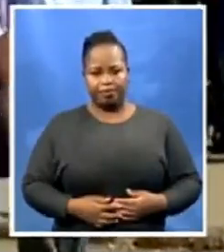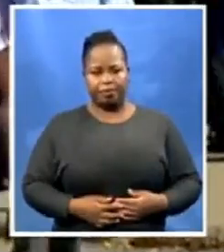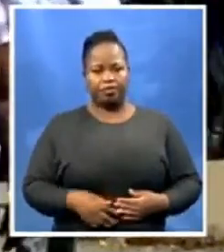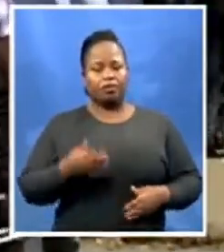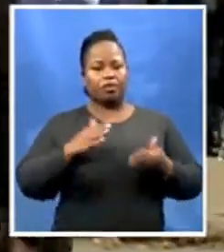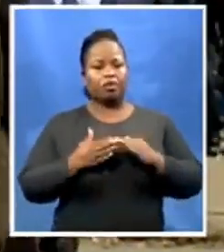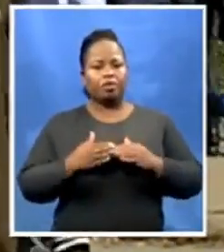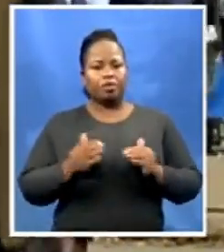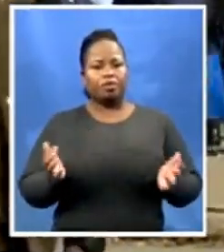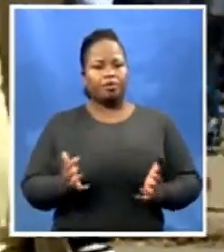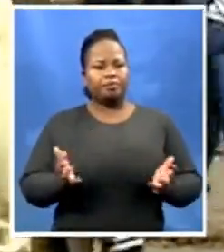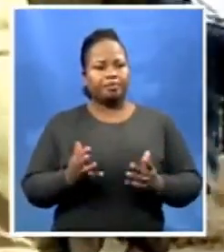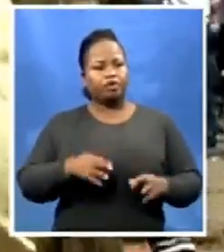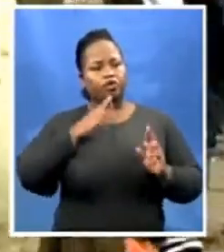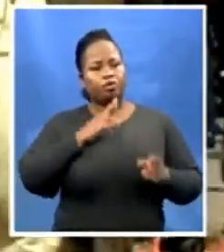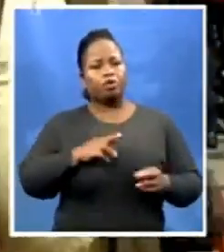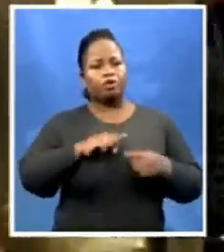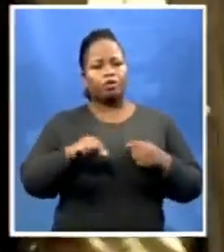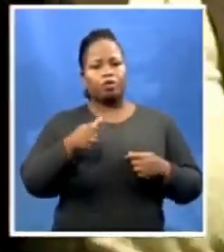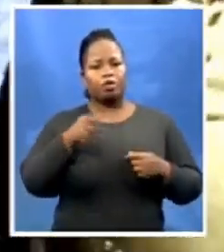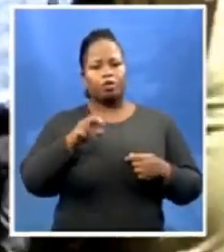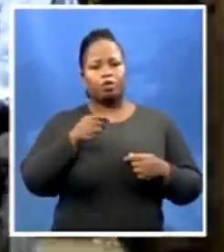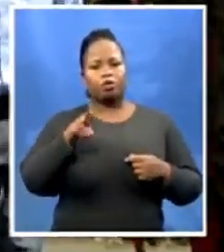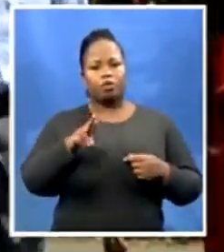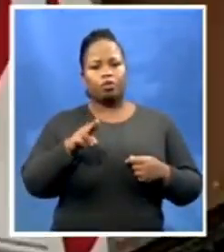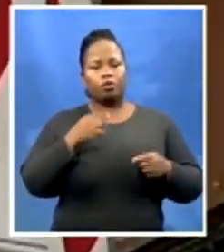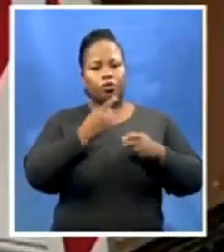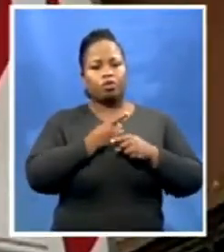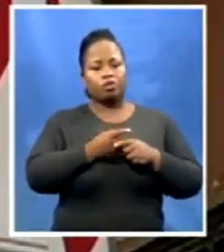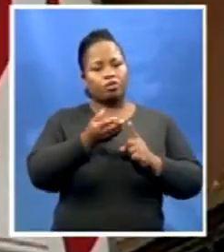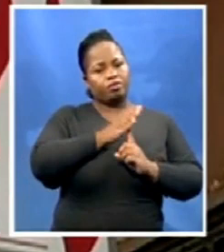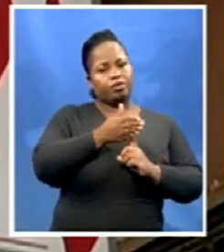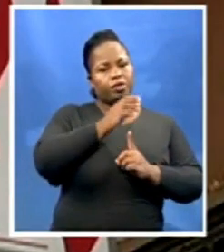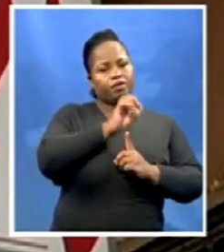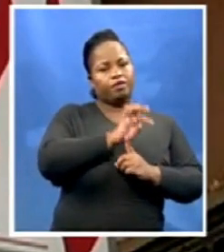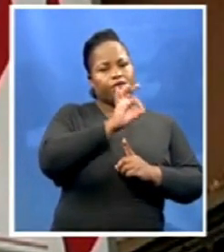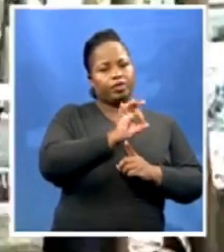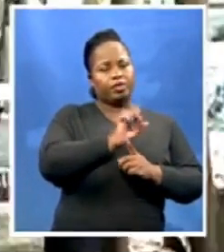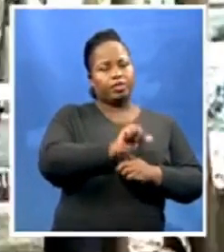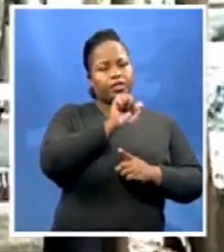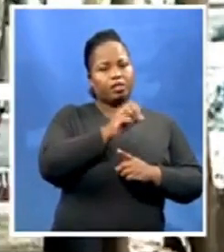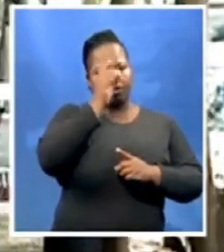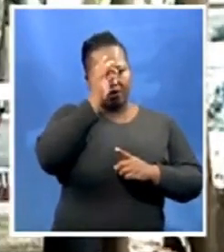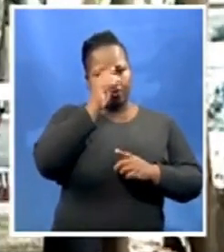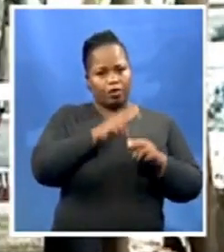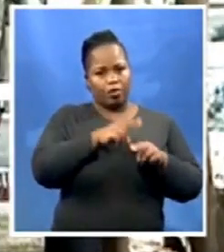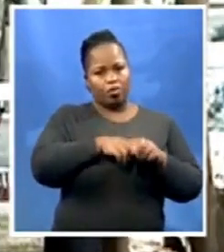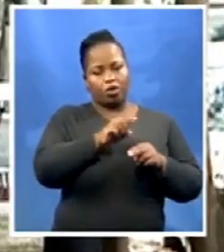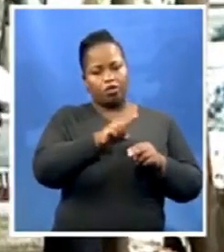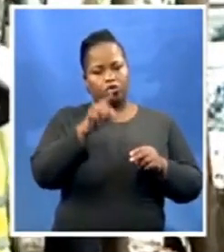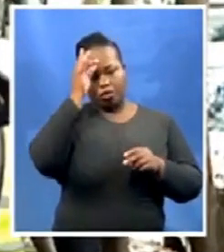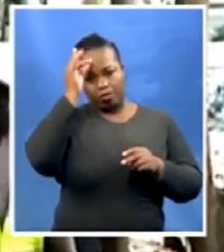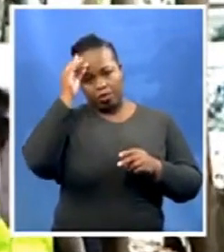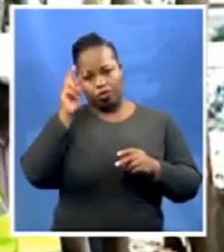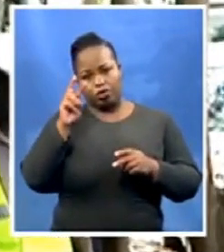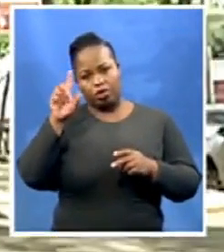Google indicate that between February the 16th and March 29th, retail chains, restaurants as well as recreational